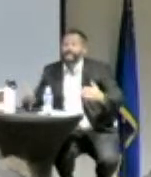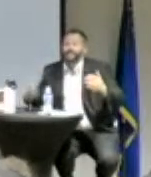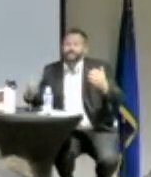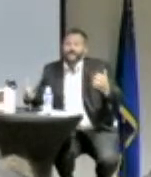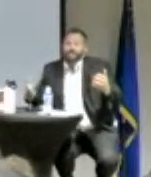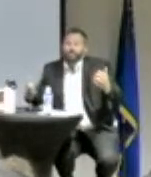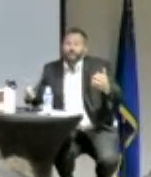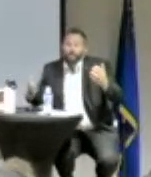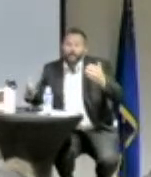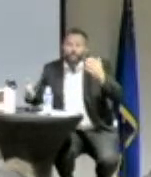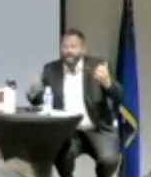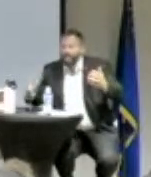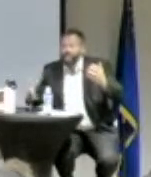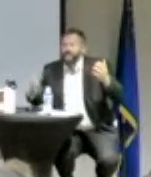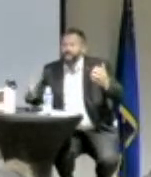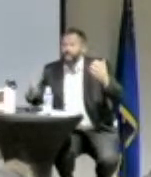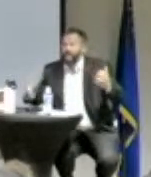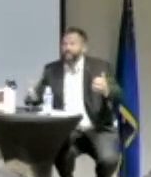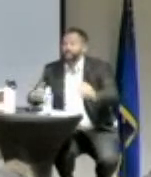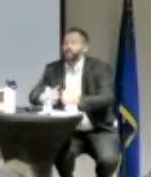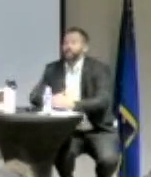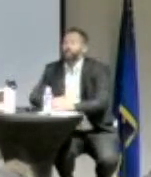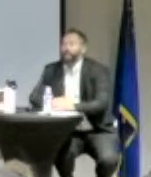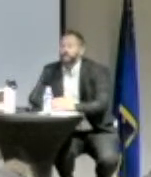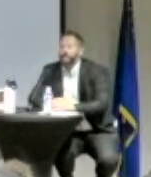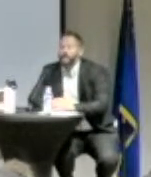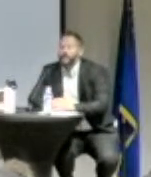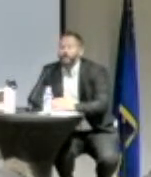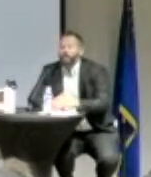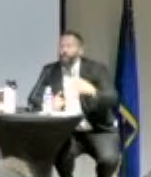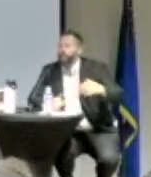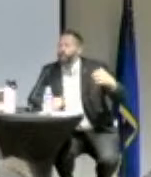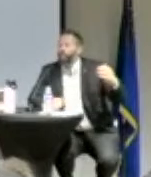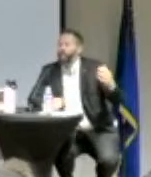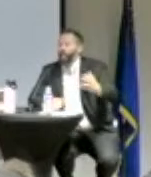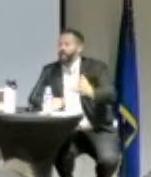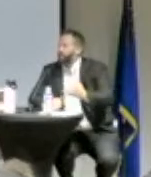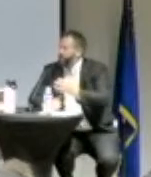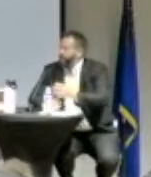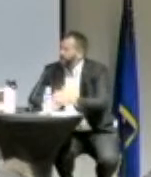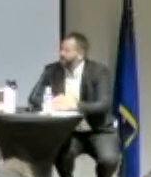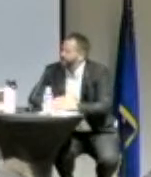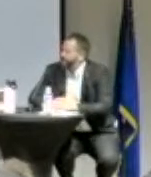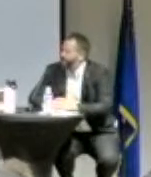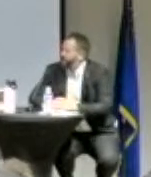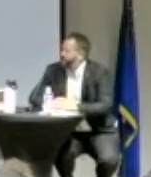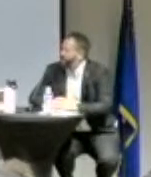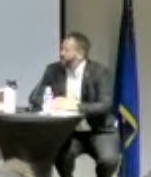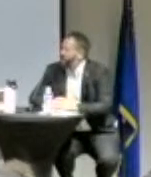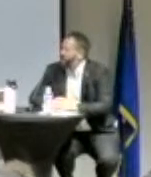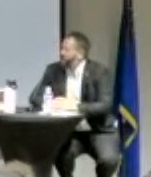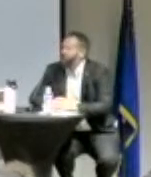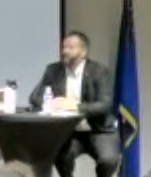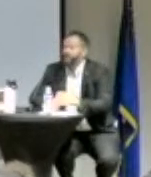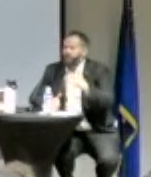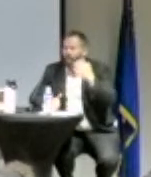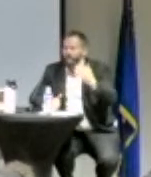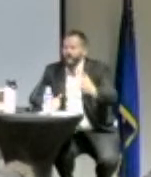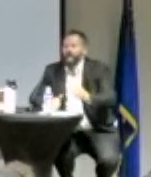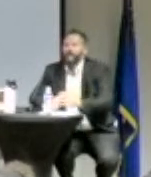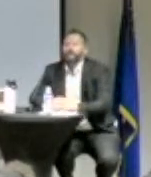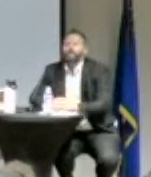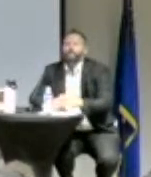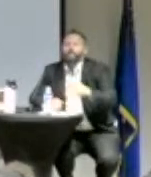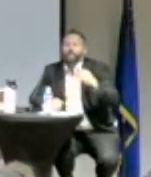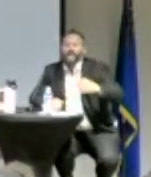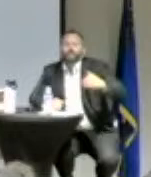arrangement. That's a benefit that we have to our employees, but also wellness. We heard about the students and the mental